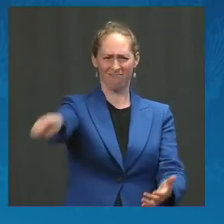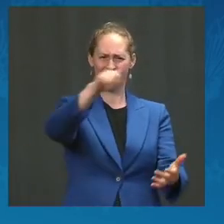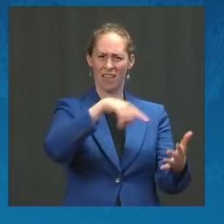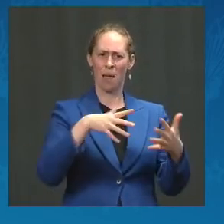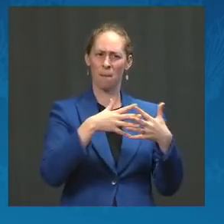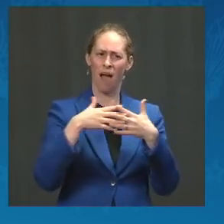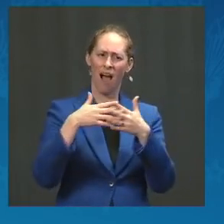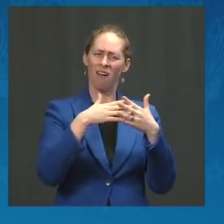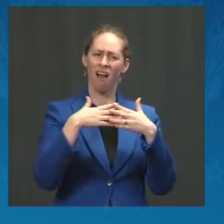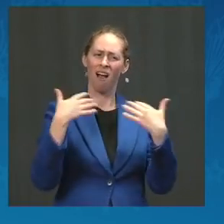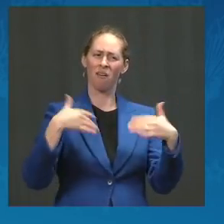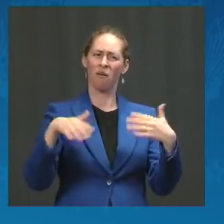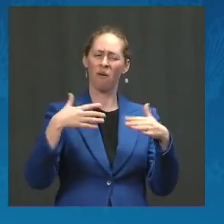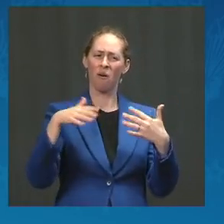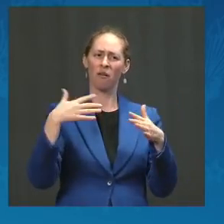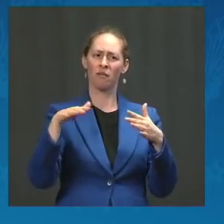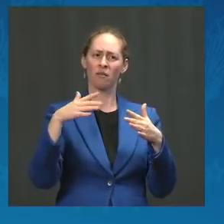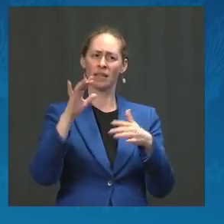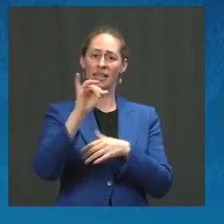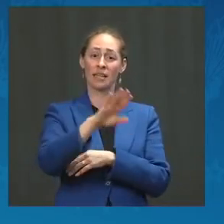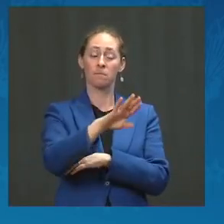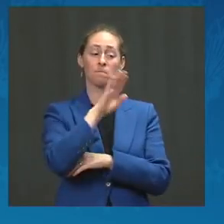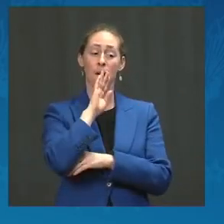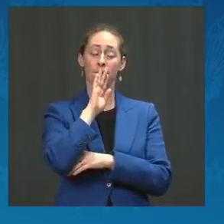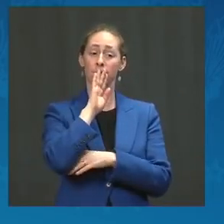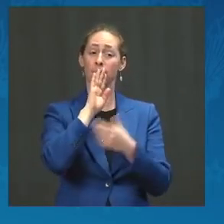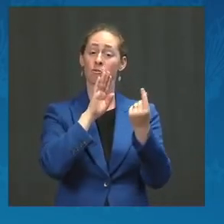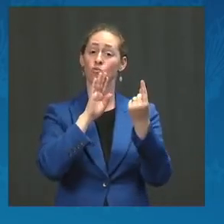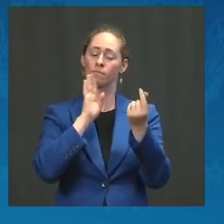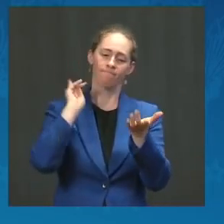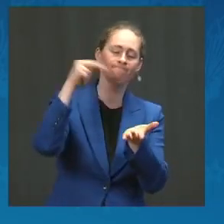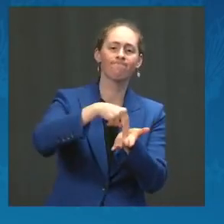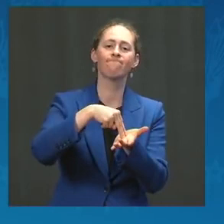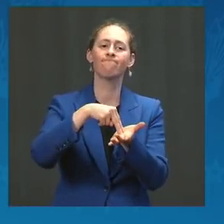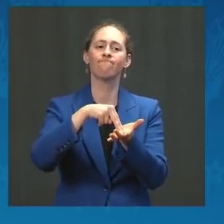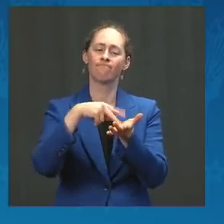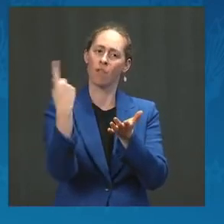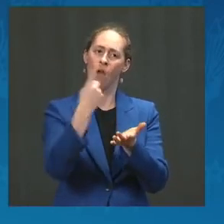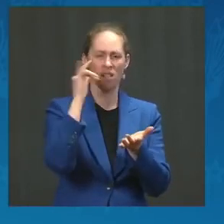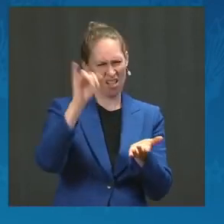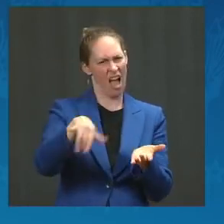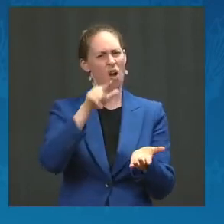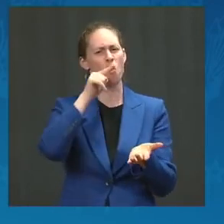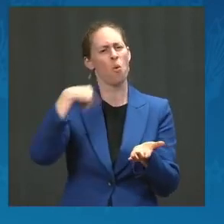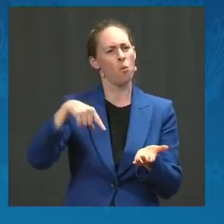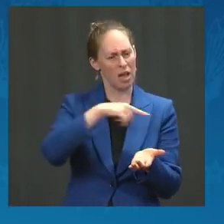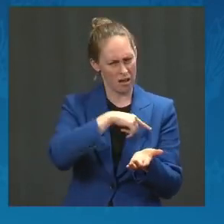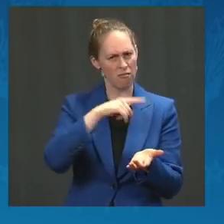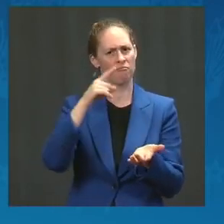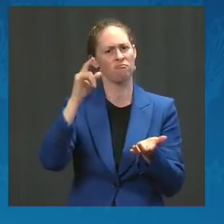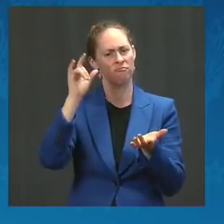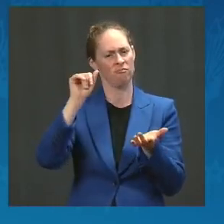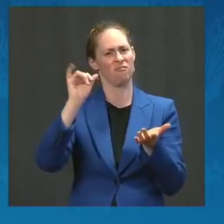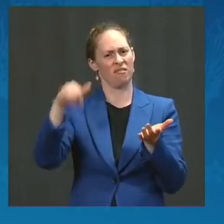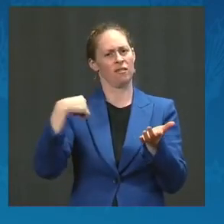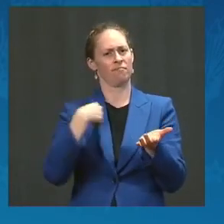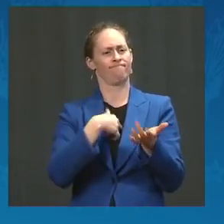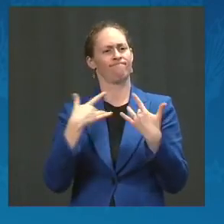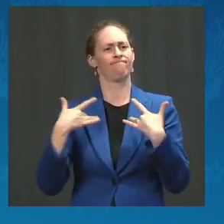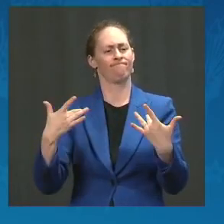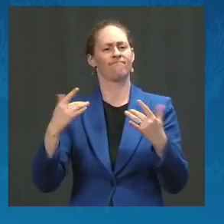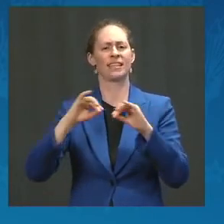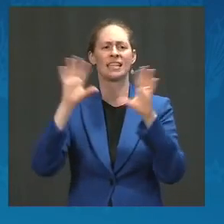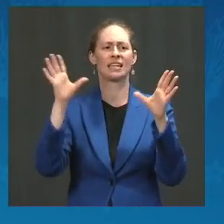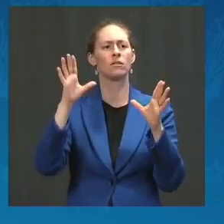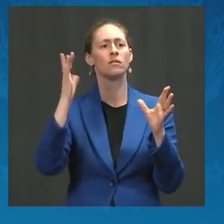up. That's who we are. That's what we do. That's why there's no nation